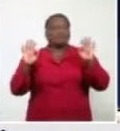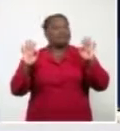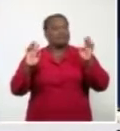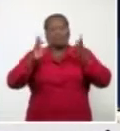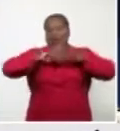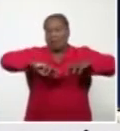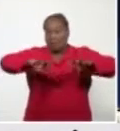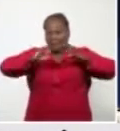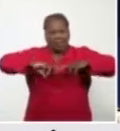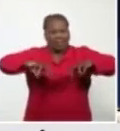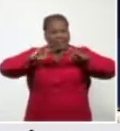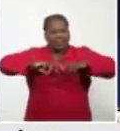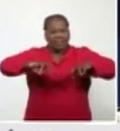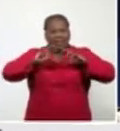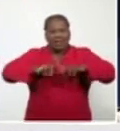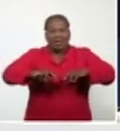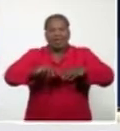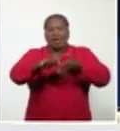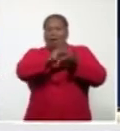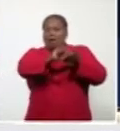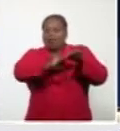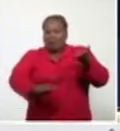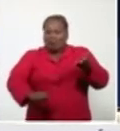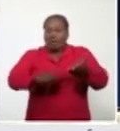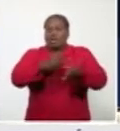Yesterday, in 4 of the 3 confirmed cases,